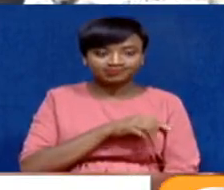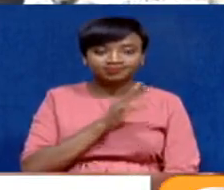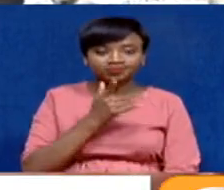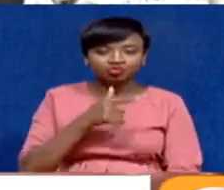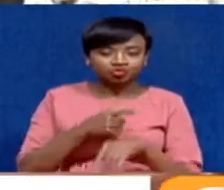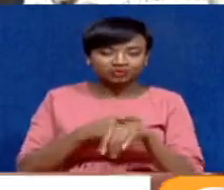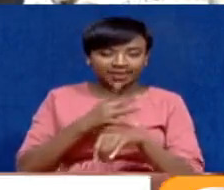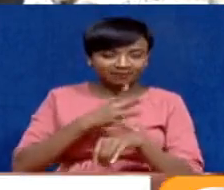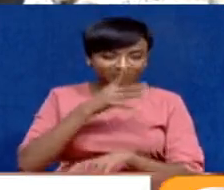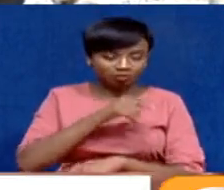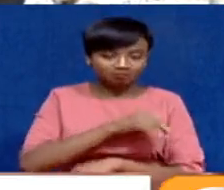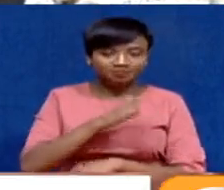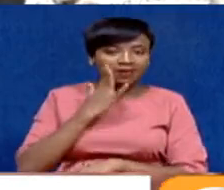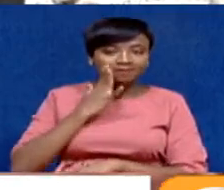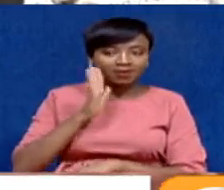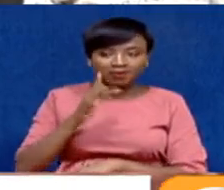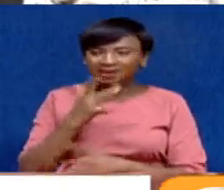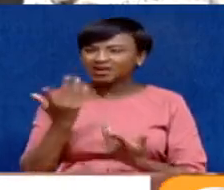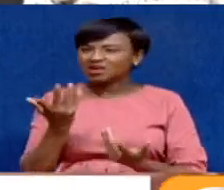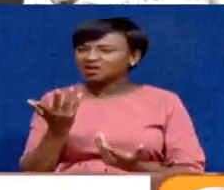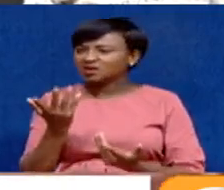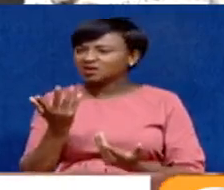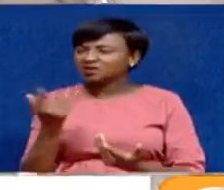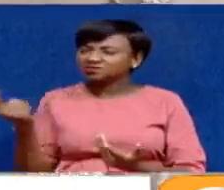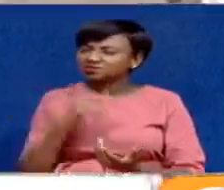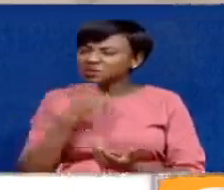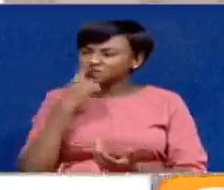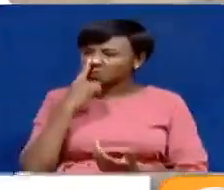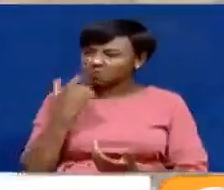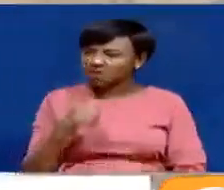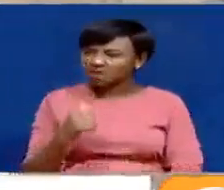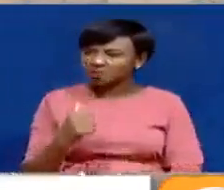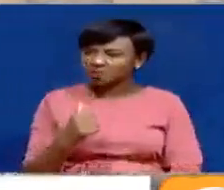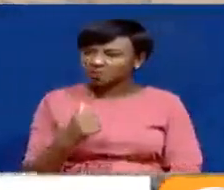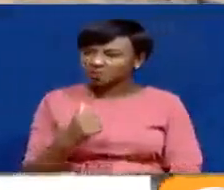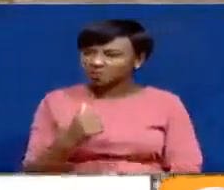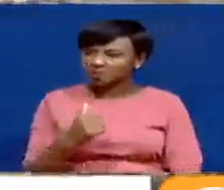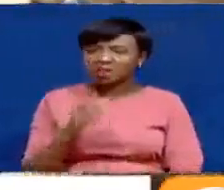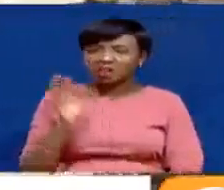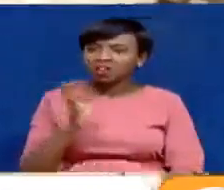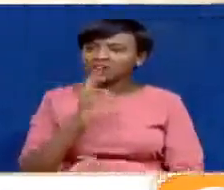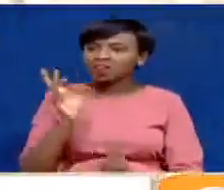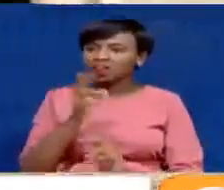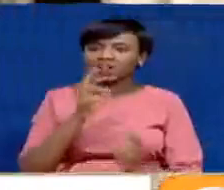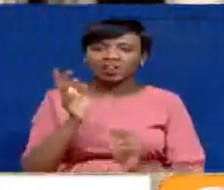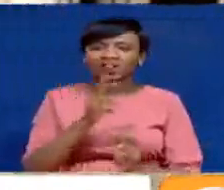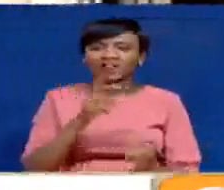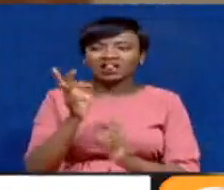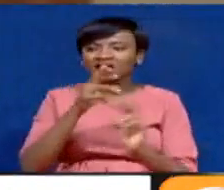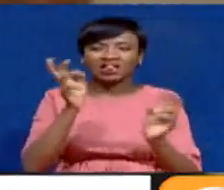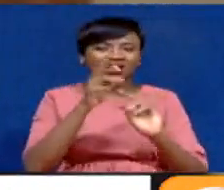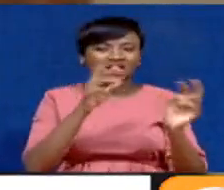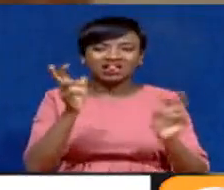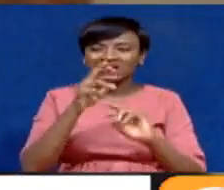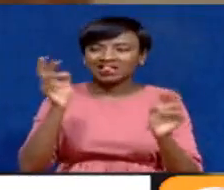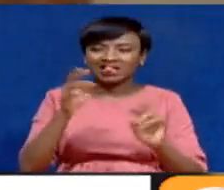jioni usiku ndo mamake akagundua kuwa kijana ajerudi nyumbani. A frantic search for the boy ended on the 30th of March when